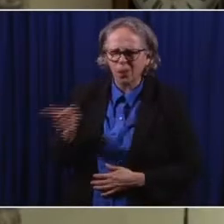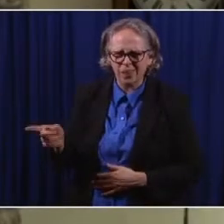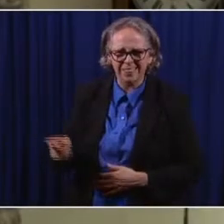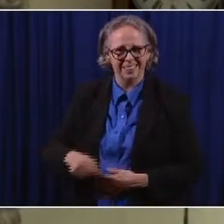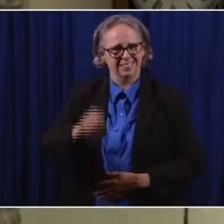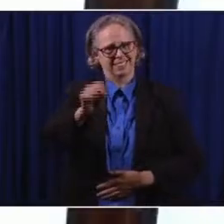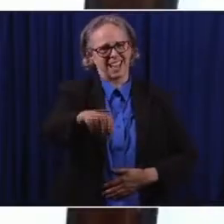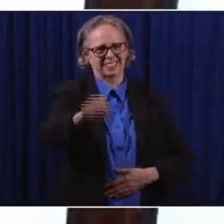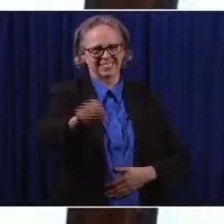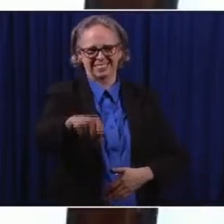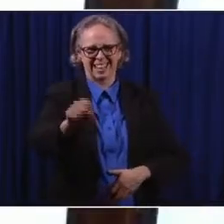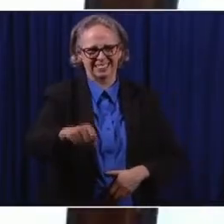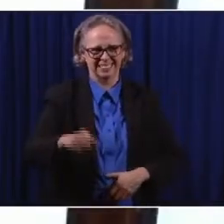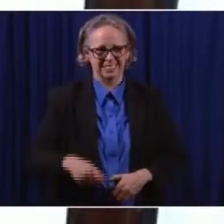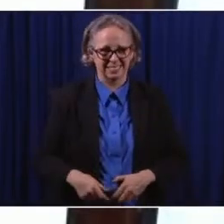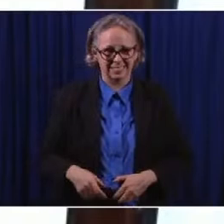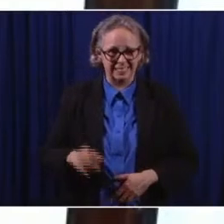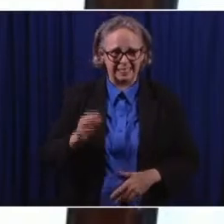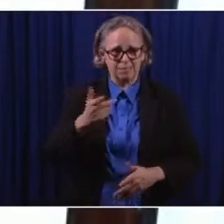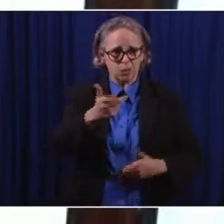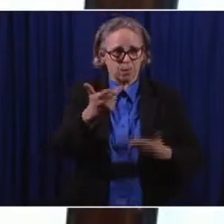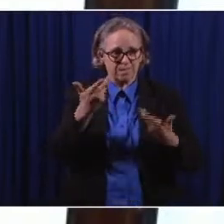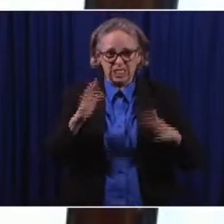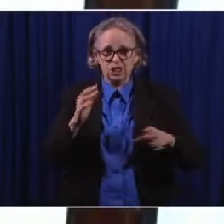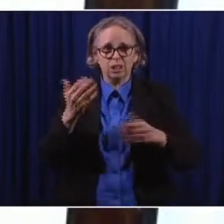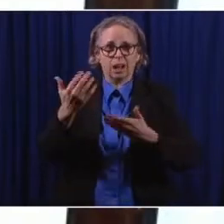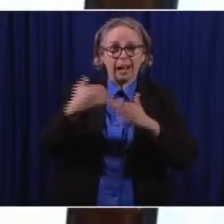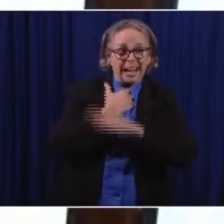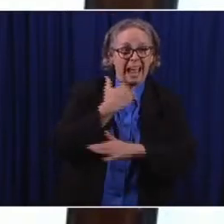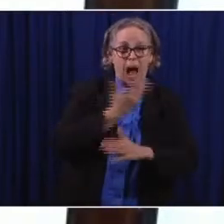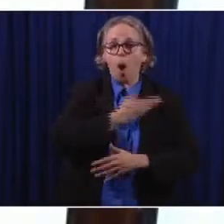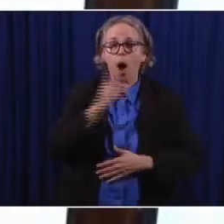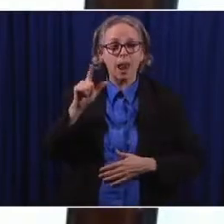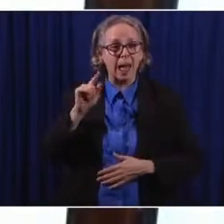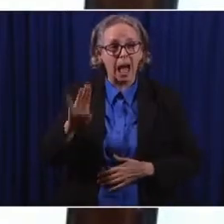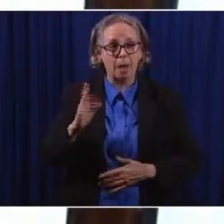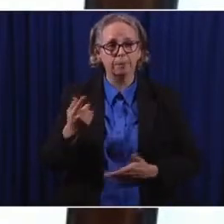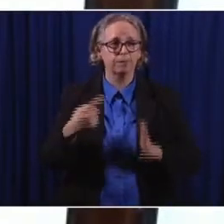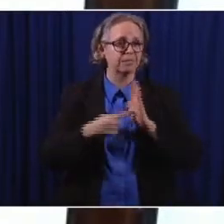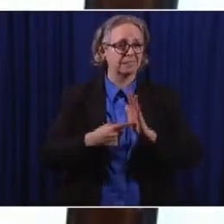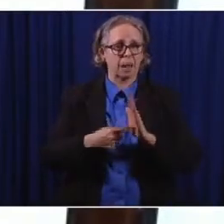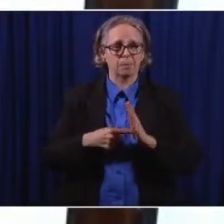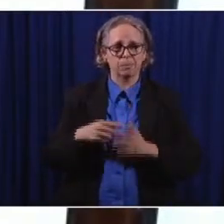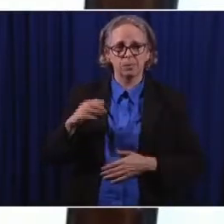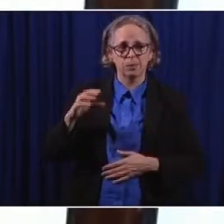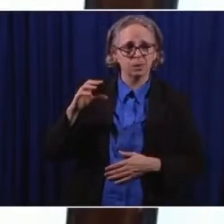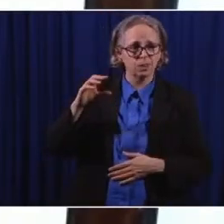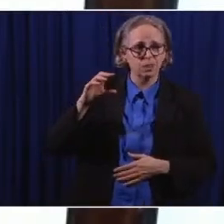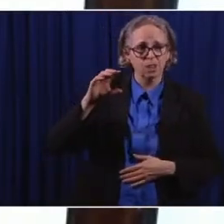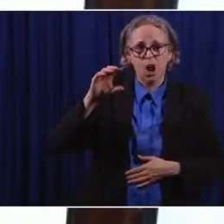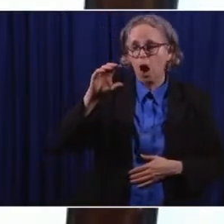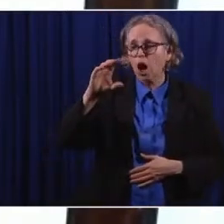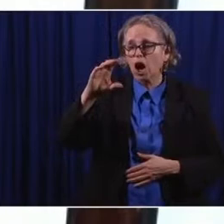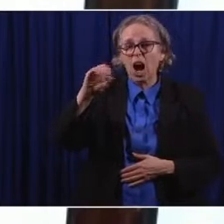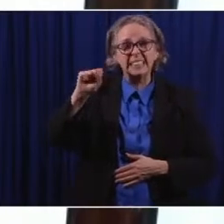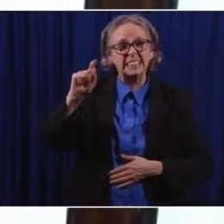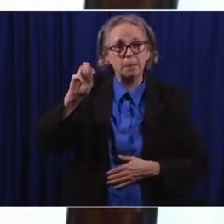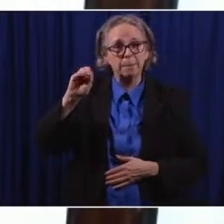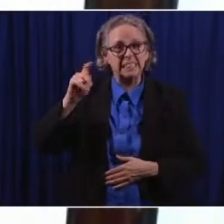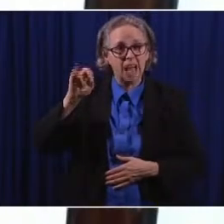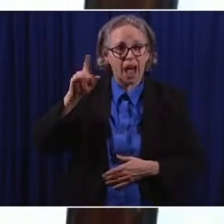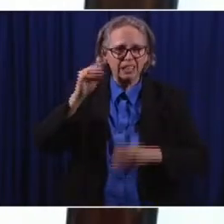in a few of the labs, such as our cosmetology or our health lab, you would see a double barrier system because that's what's happening out